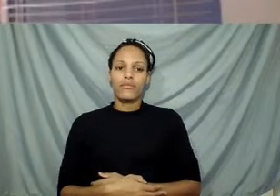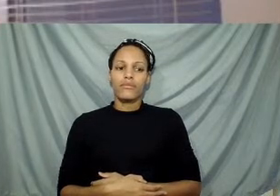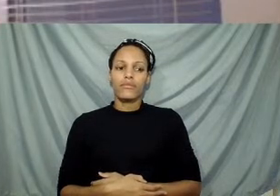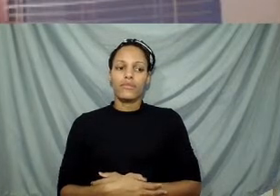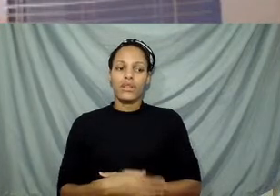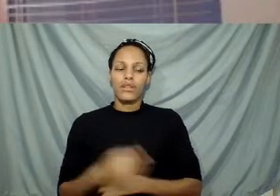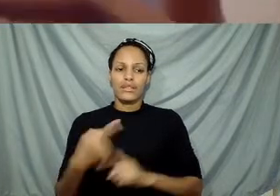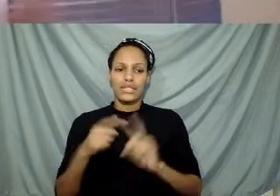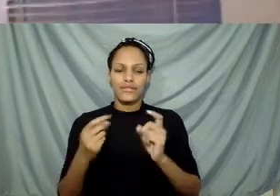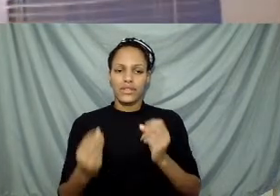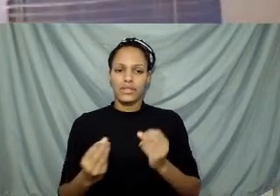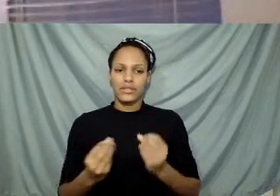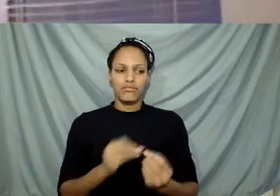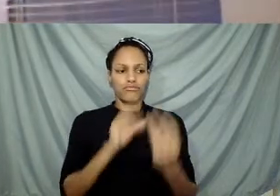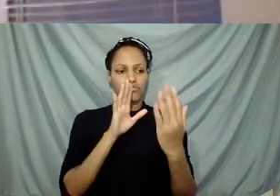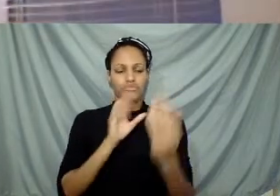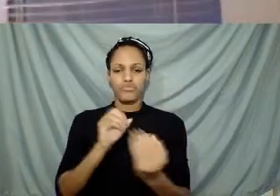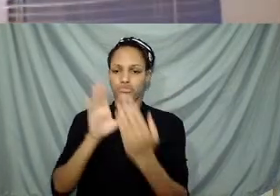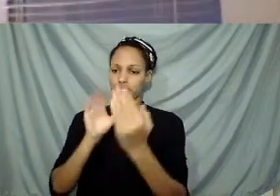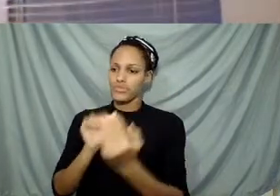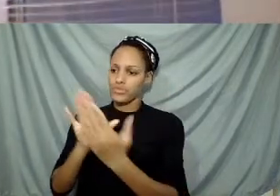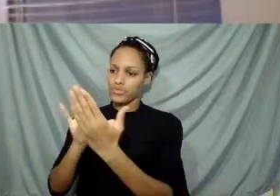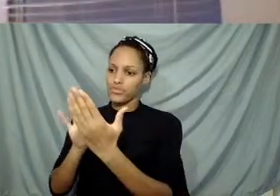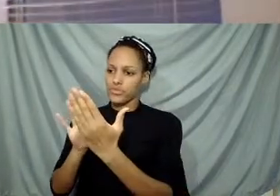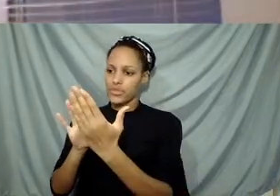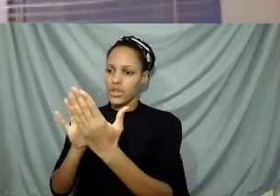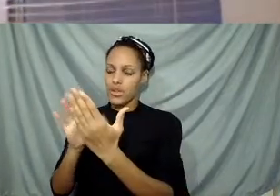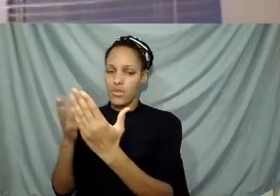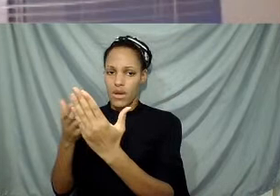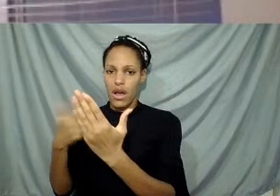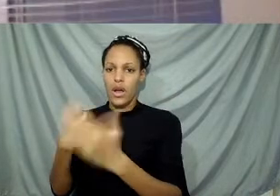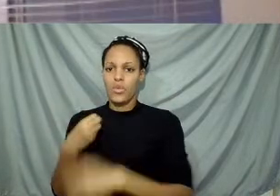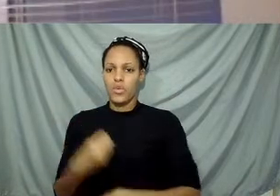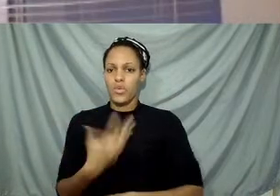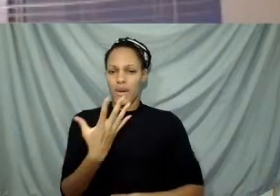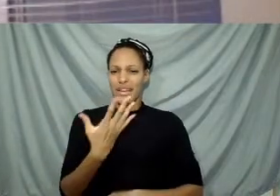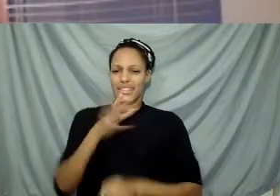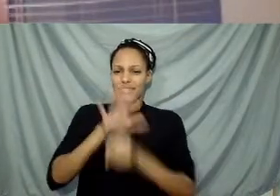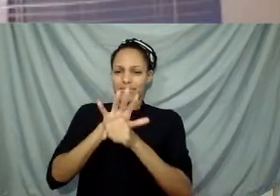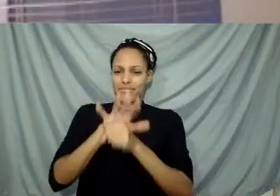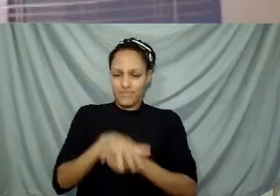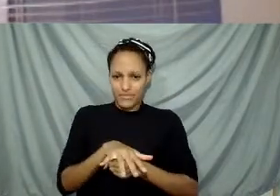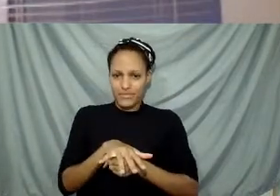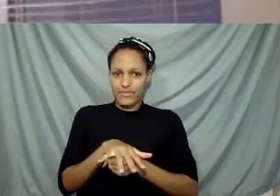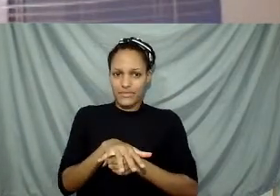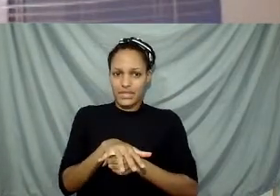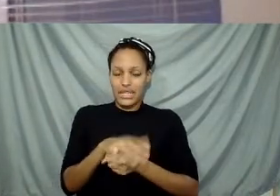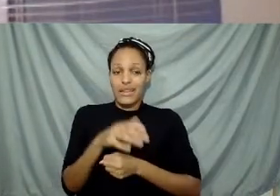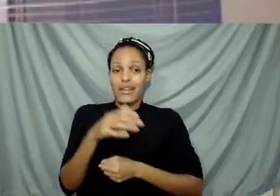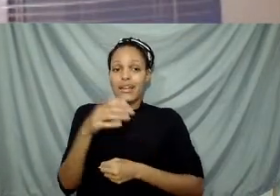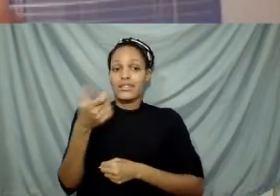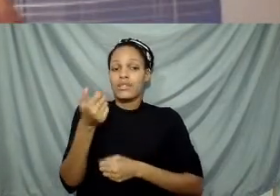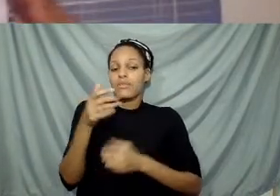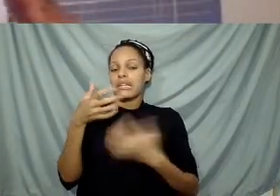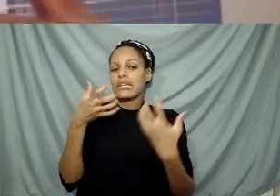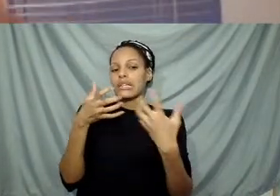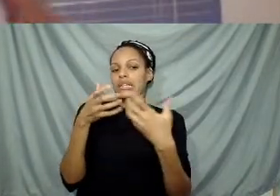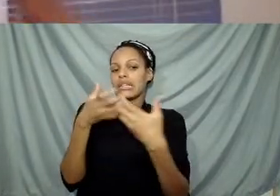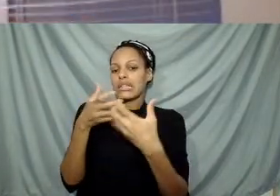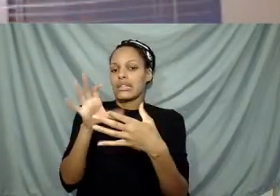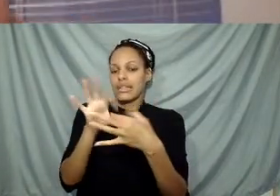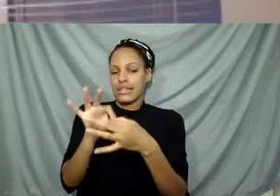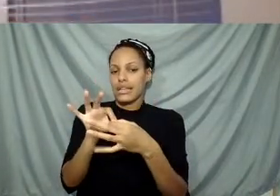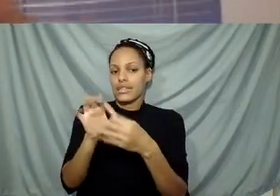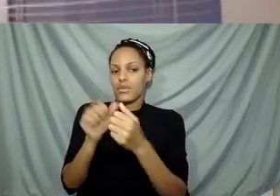face through white supremacy is a part of our karma, and